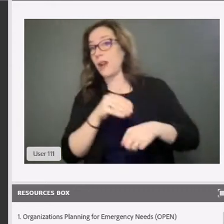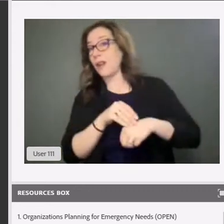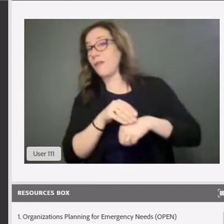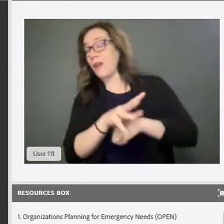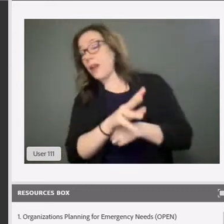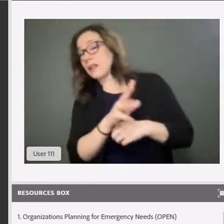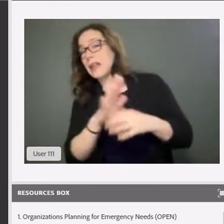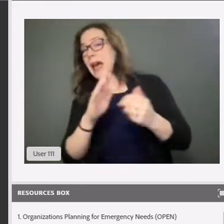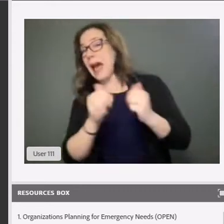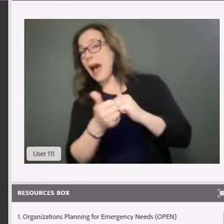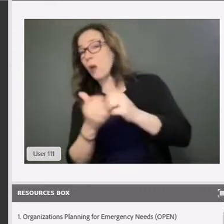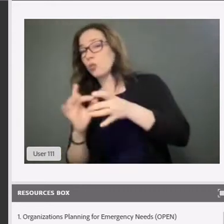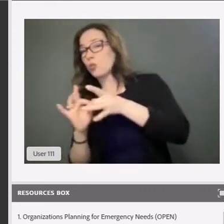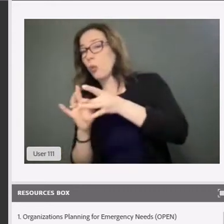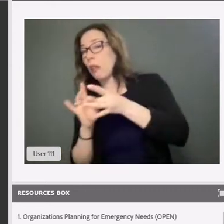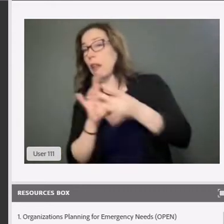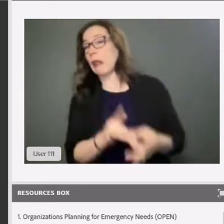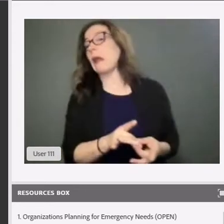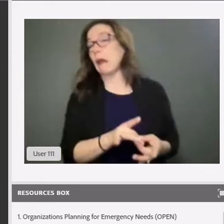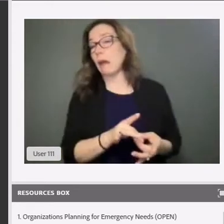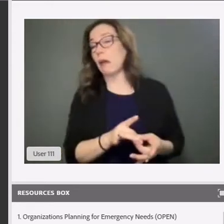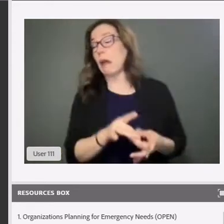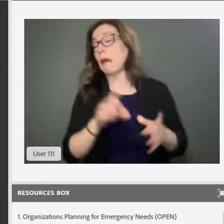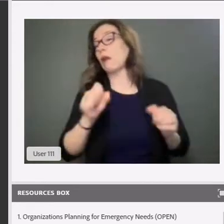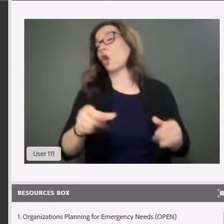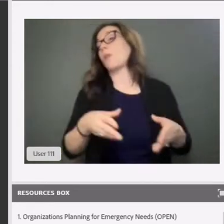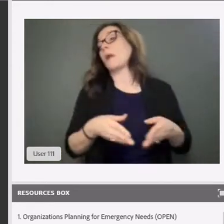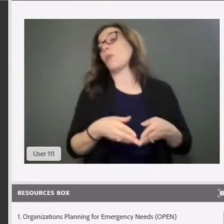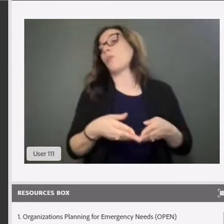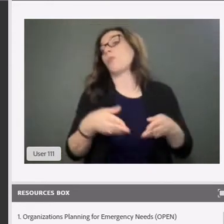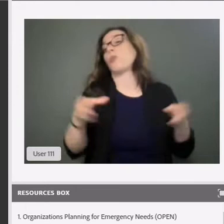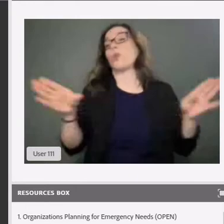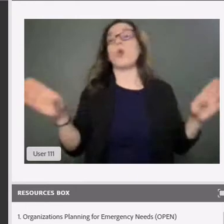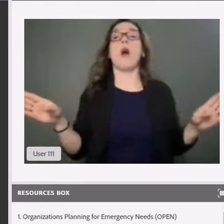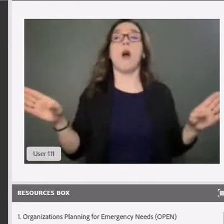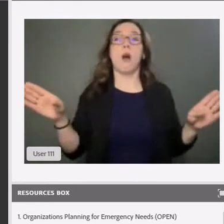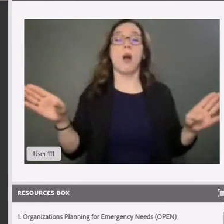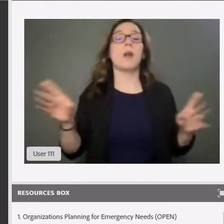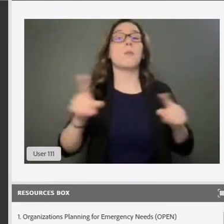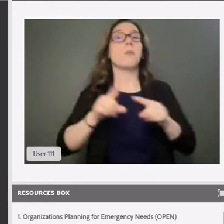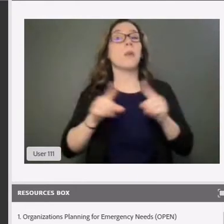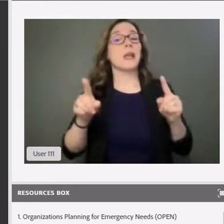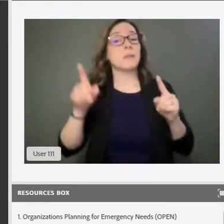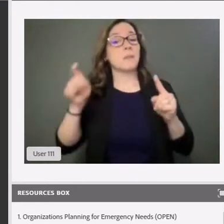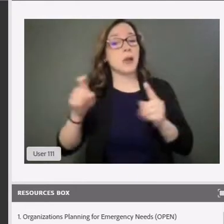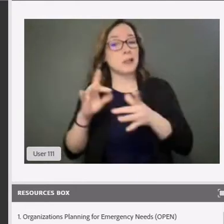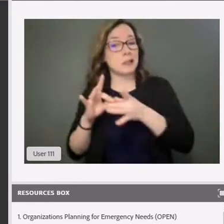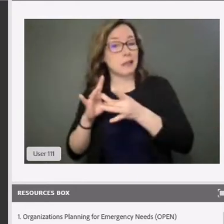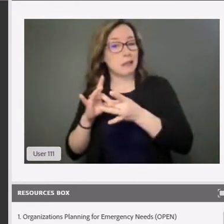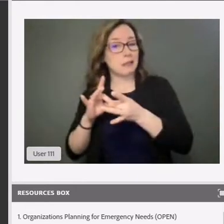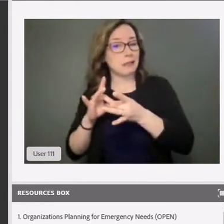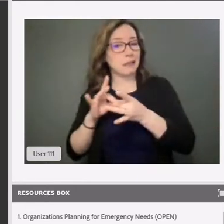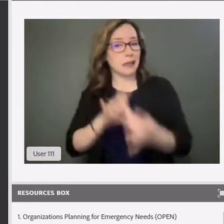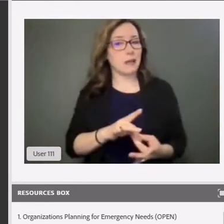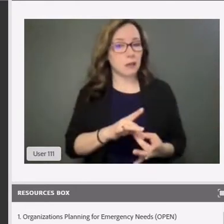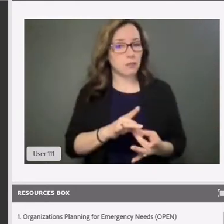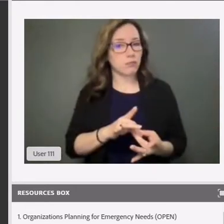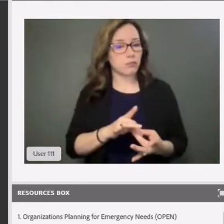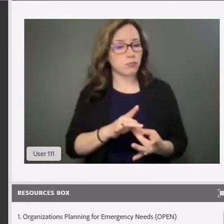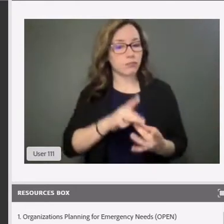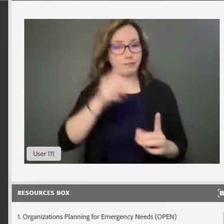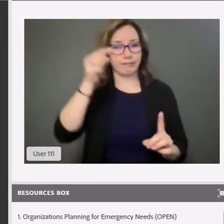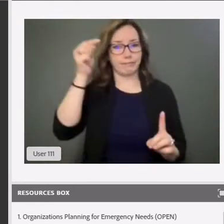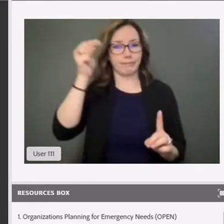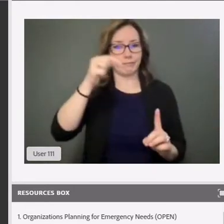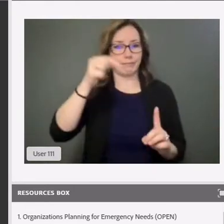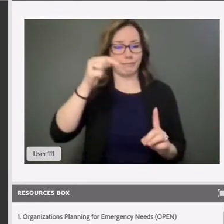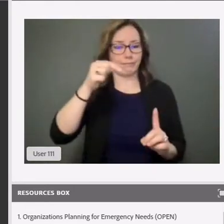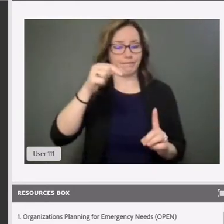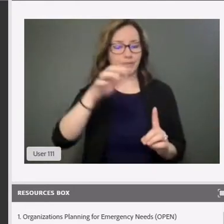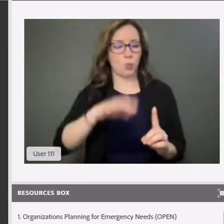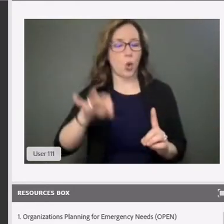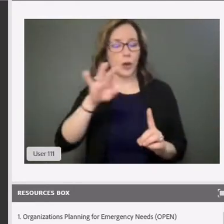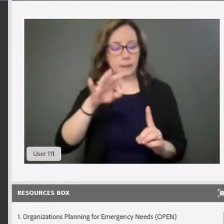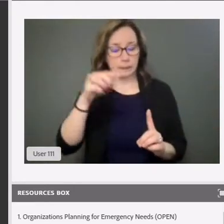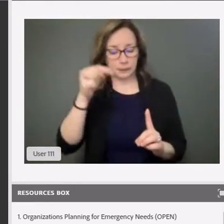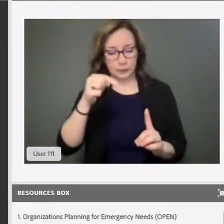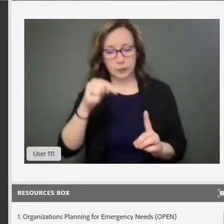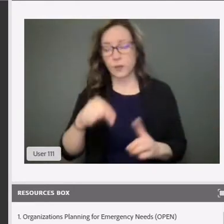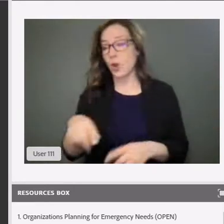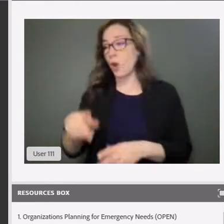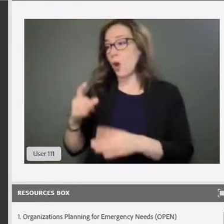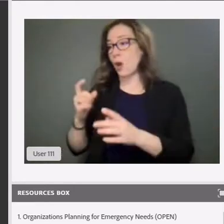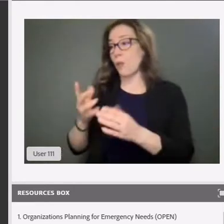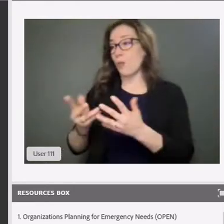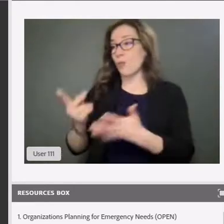that linkage, which is important. It could be broad, but there needs to be a linkage. And finally, Ginny can correct me if I'm wrong here, the primary